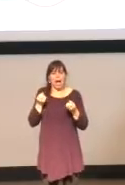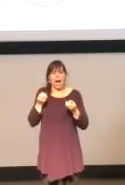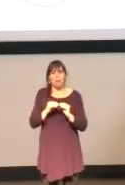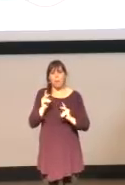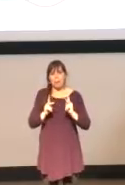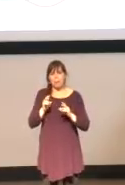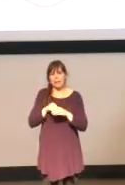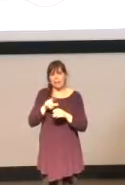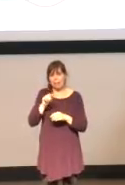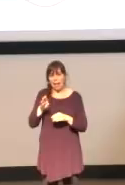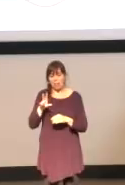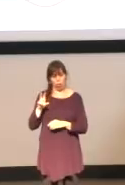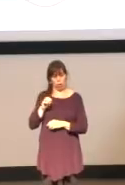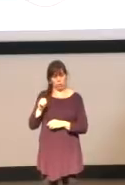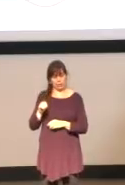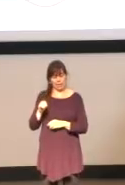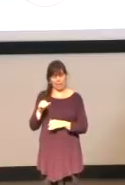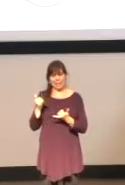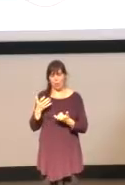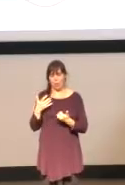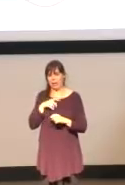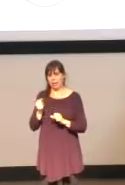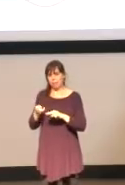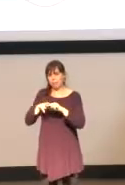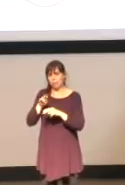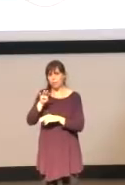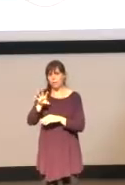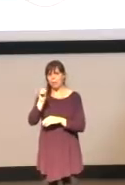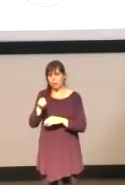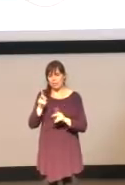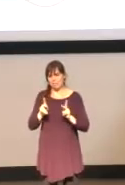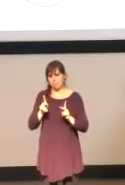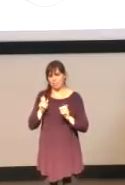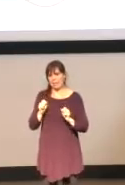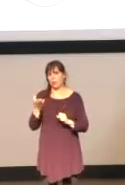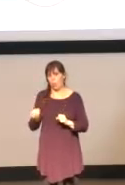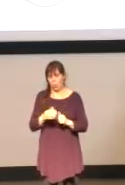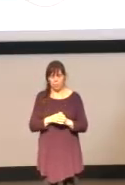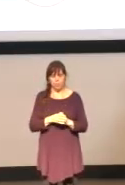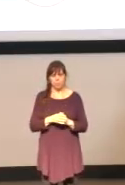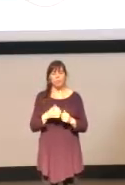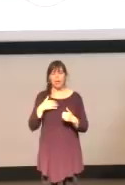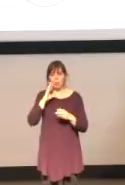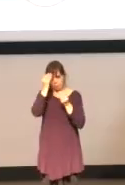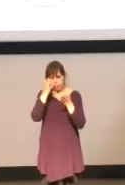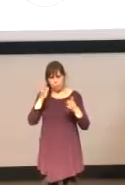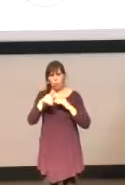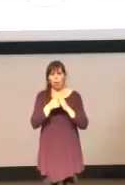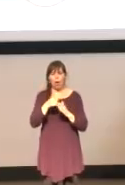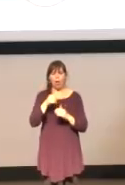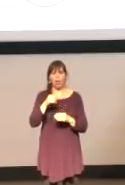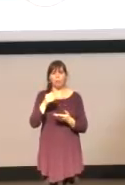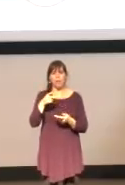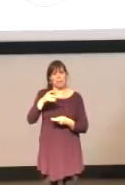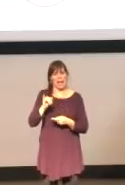occupancy of our laboratories from 30% occupancy to 45% occupancy. And we will be communicating with all the PIs